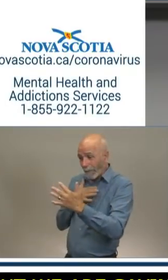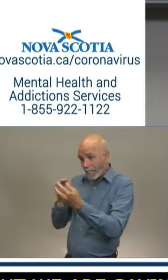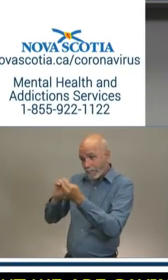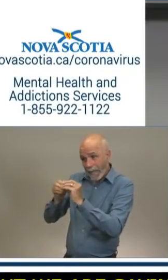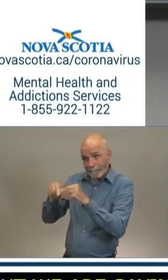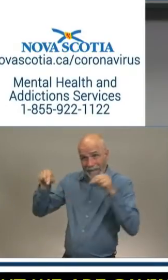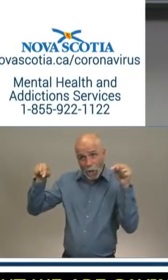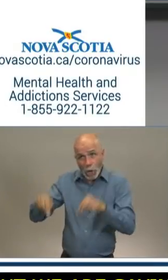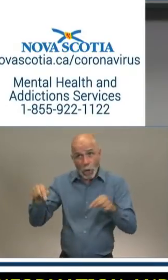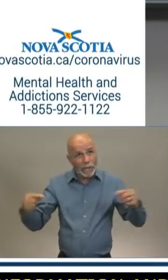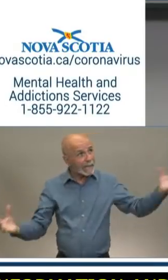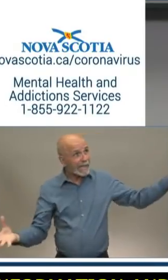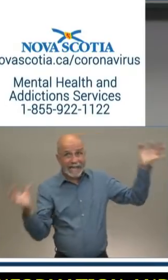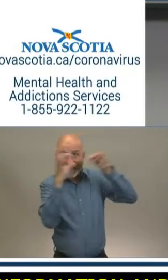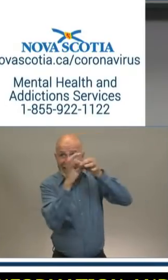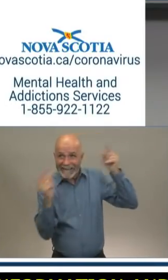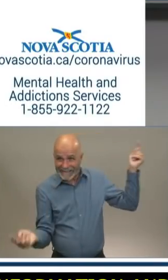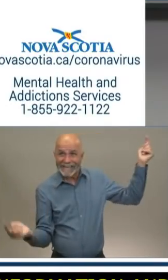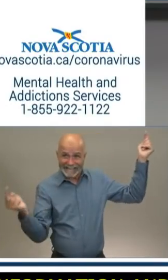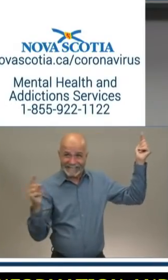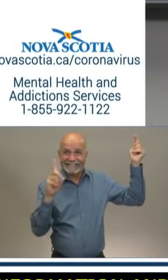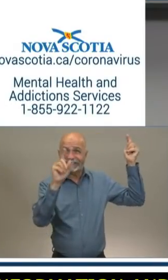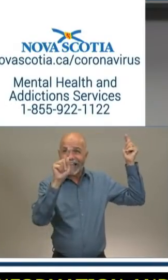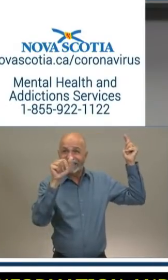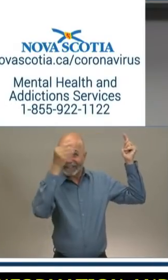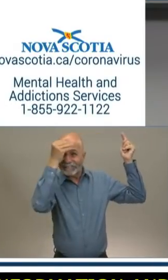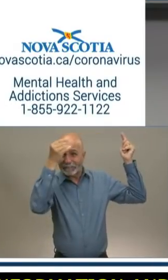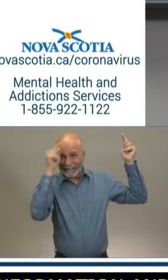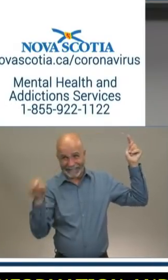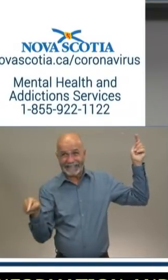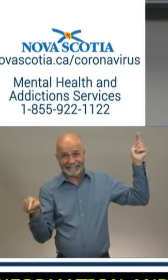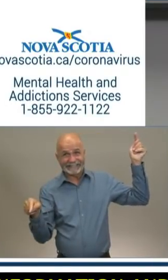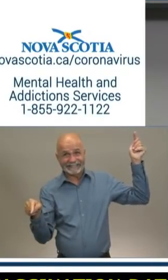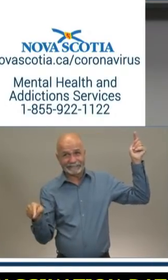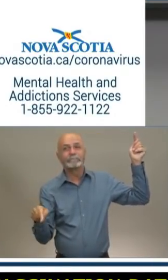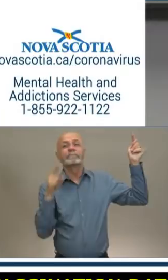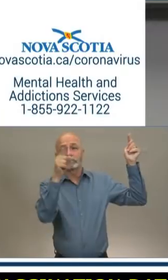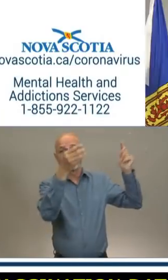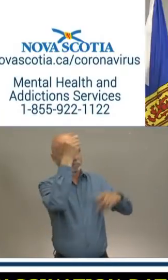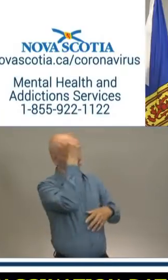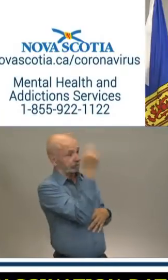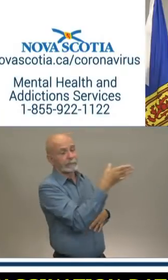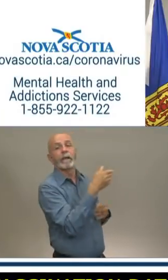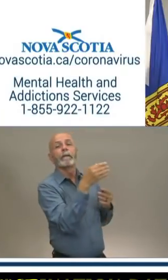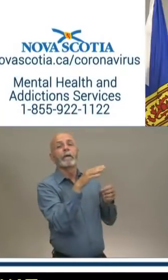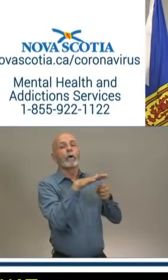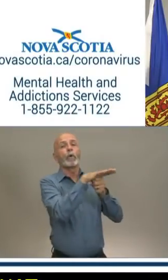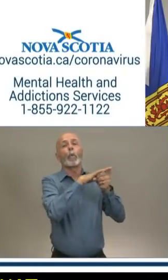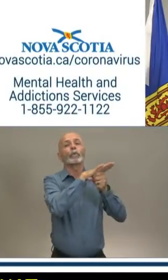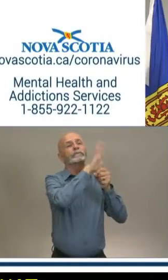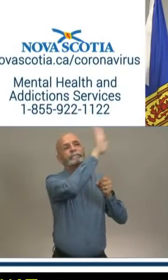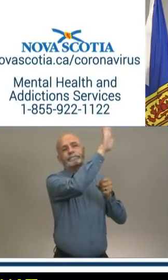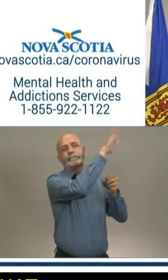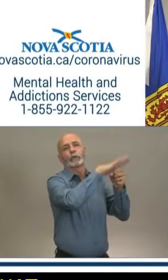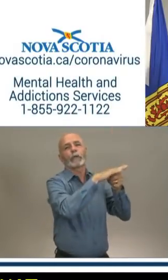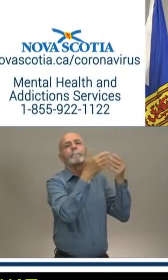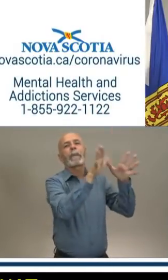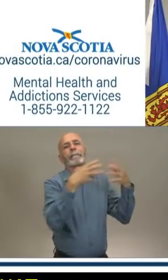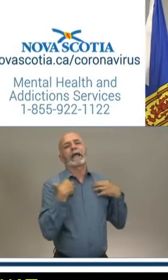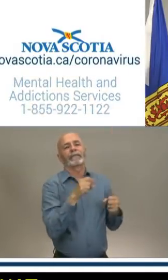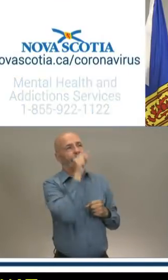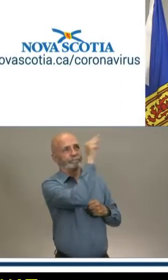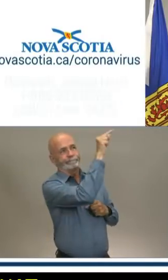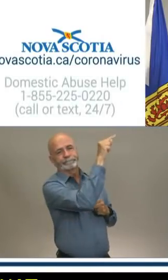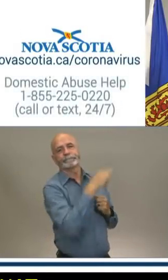vaccination database, then you certainly can provide that to local public health. Next, we'll go to Alicia Drouse from Global. Go ahead,